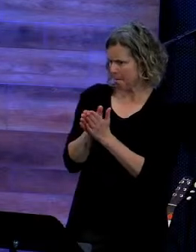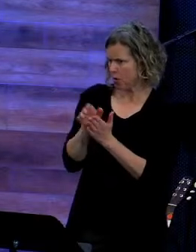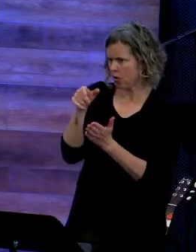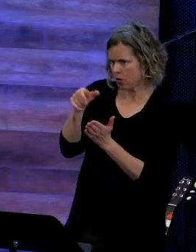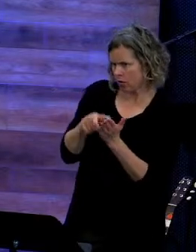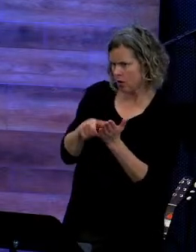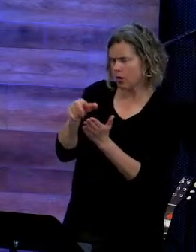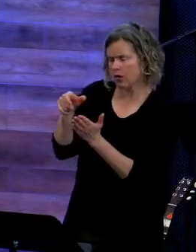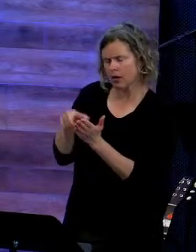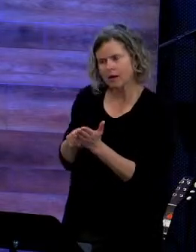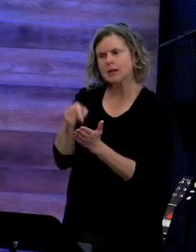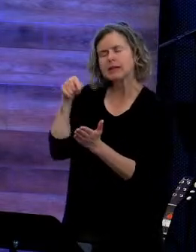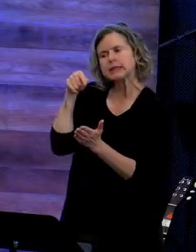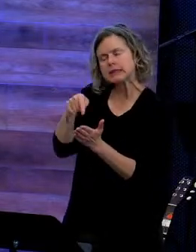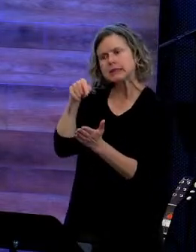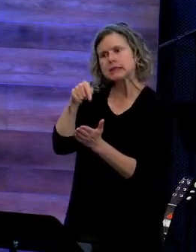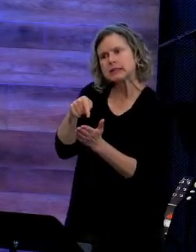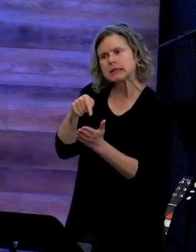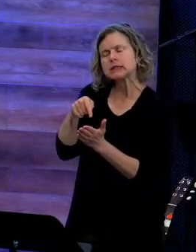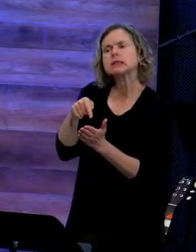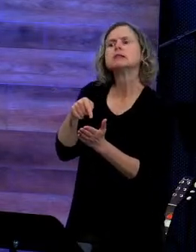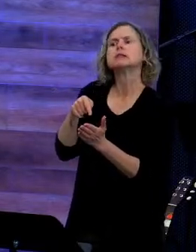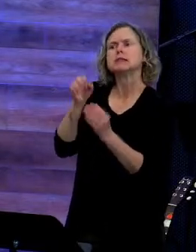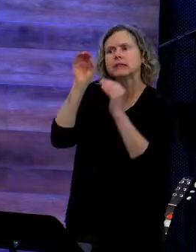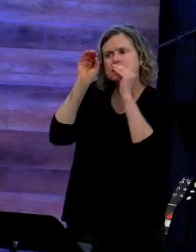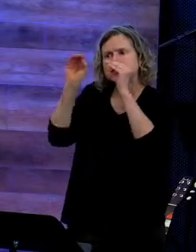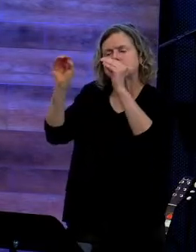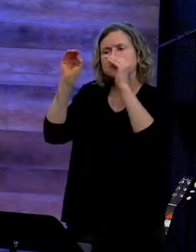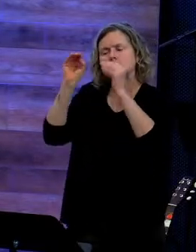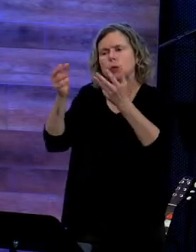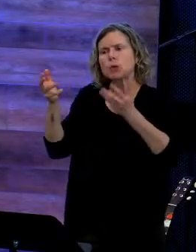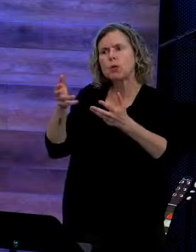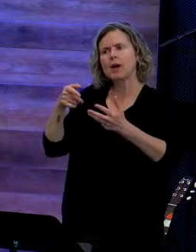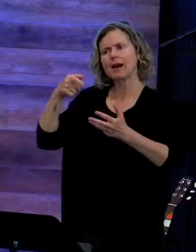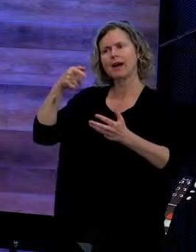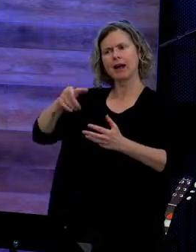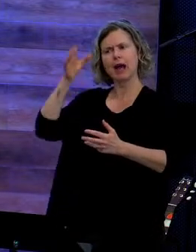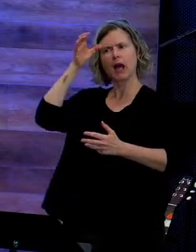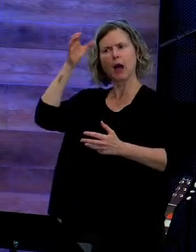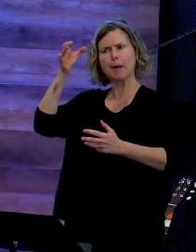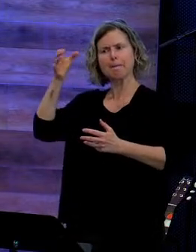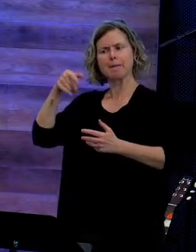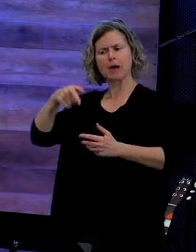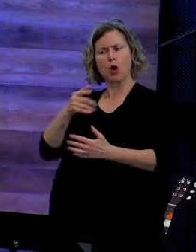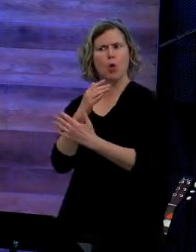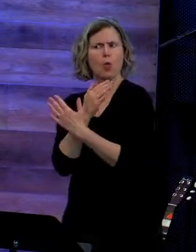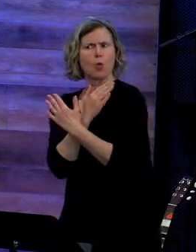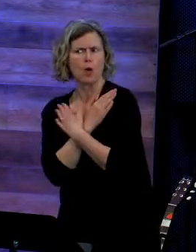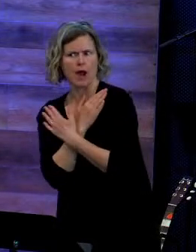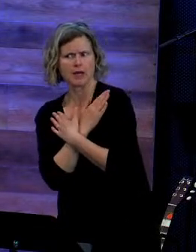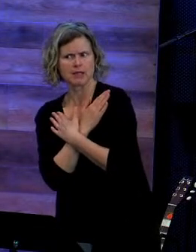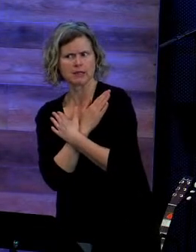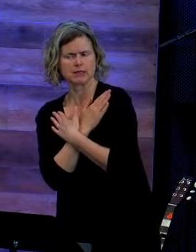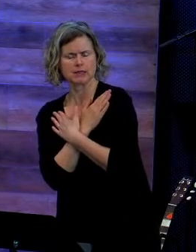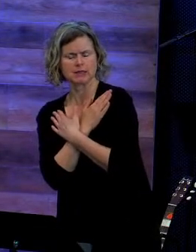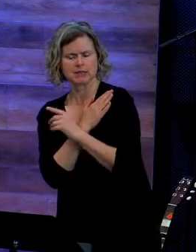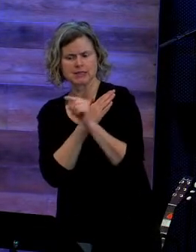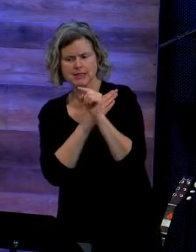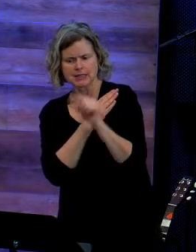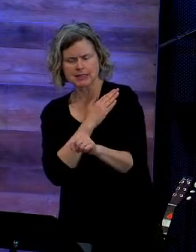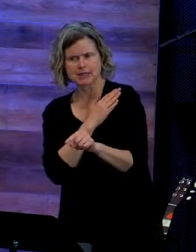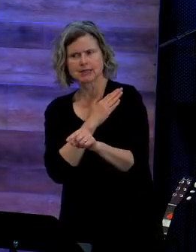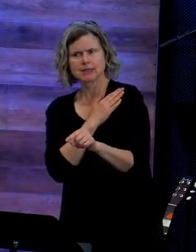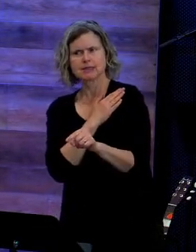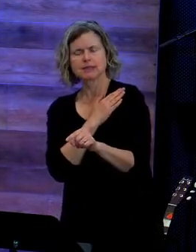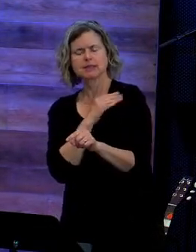other words, I think that the 7 days of creation are all about that 7th day of rest.